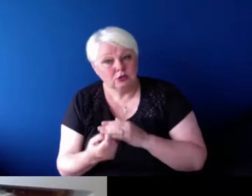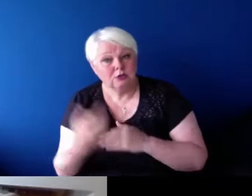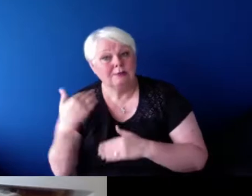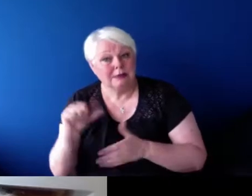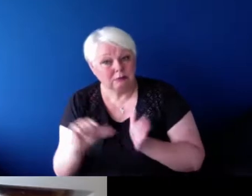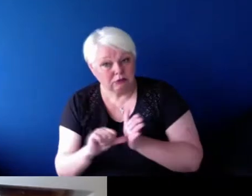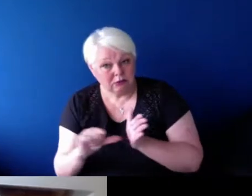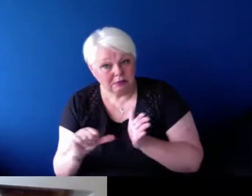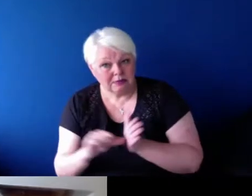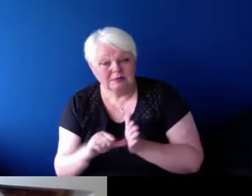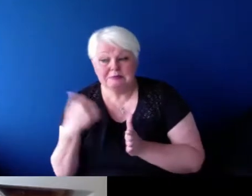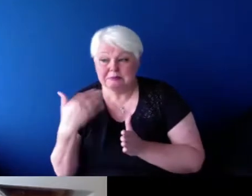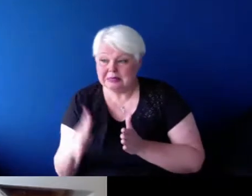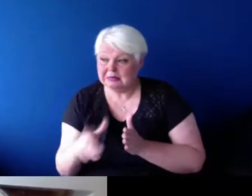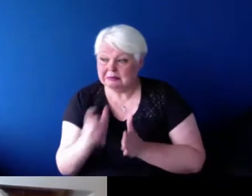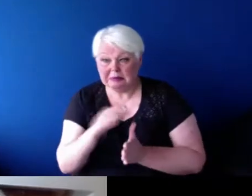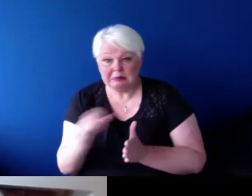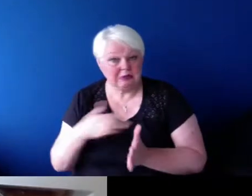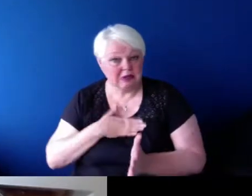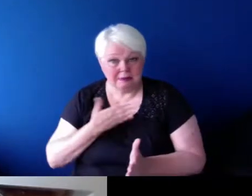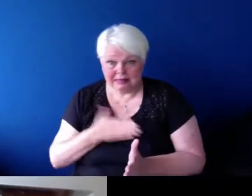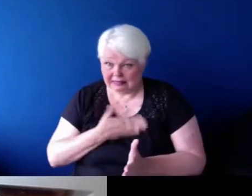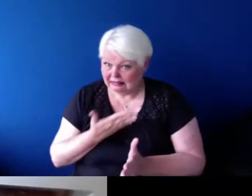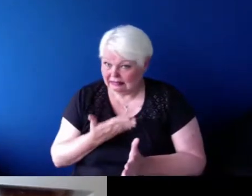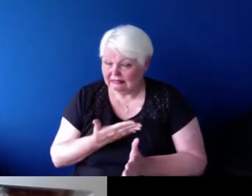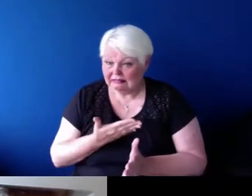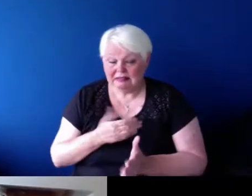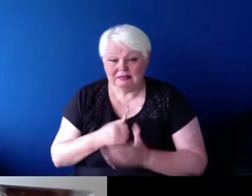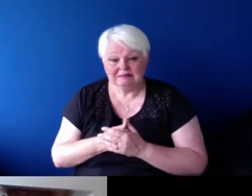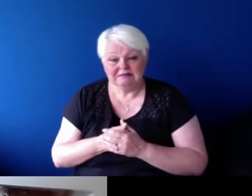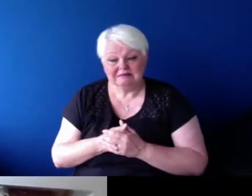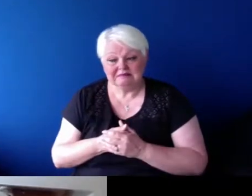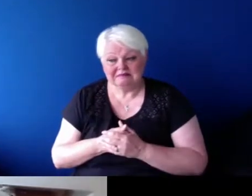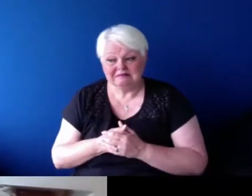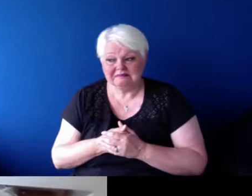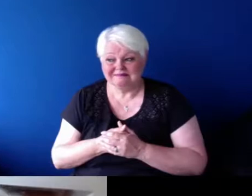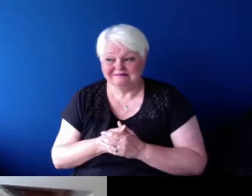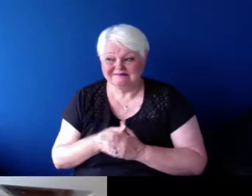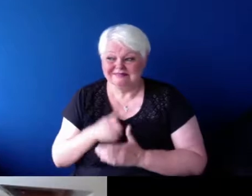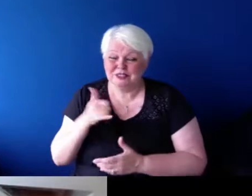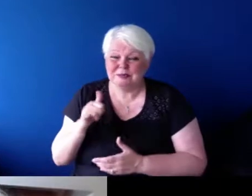civil unrest, and it has quite a negative